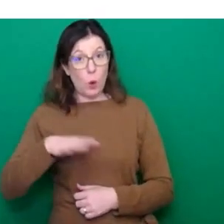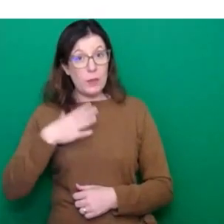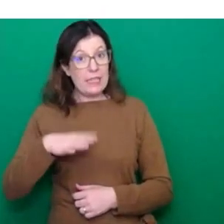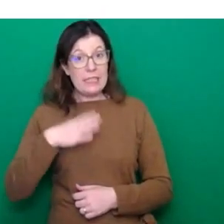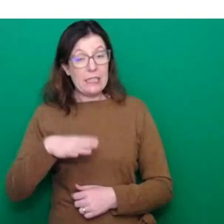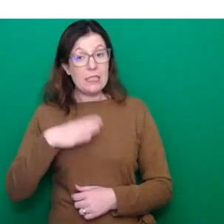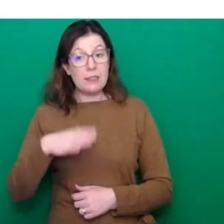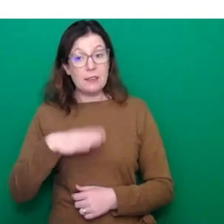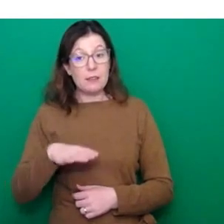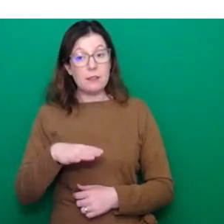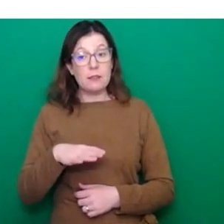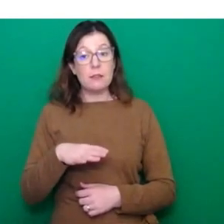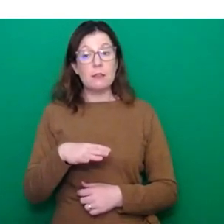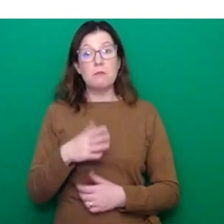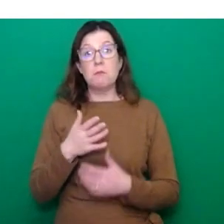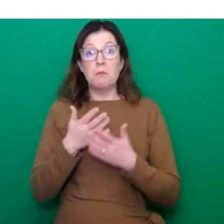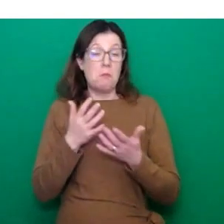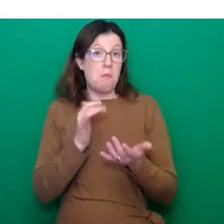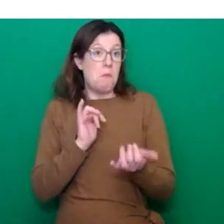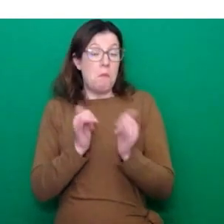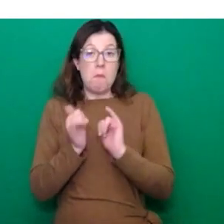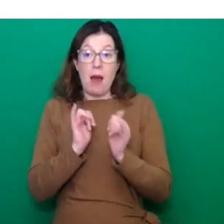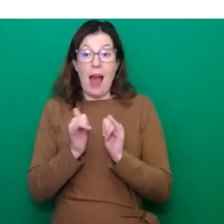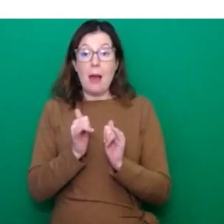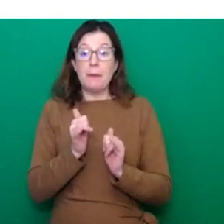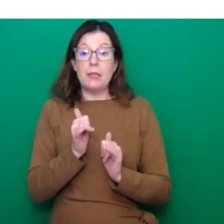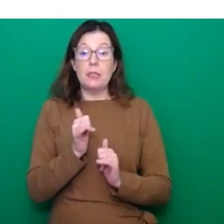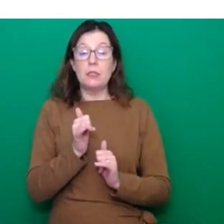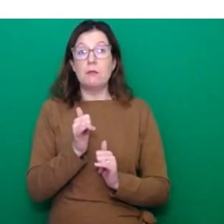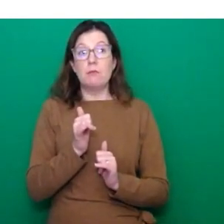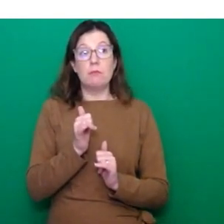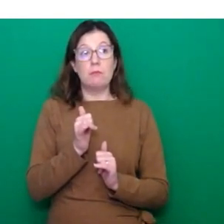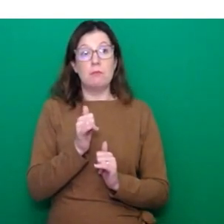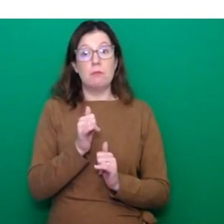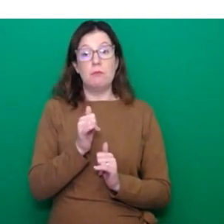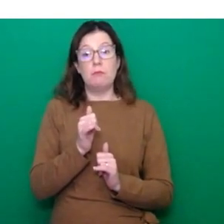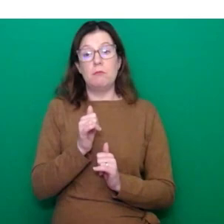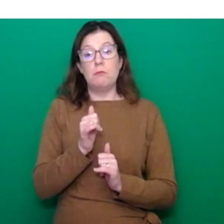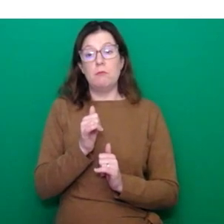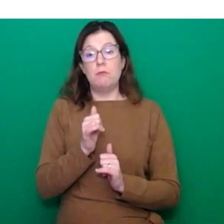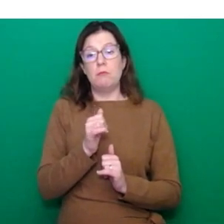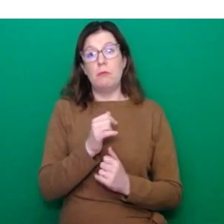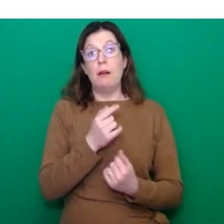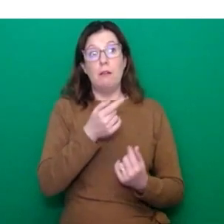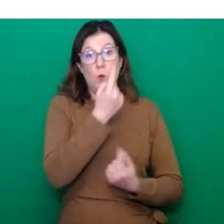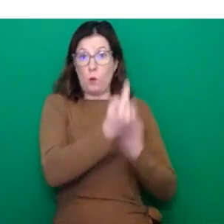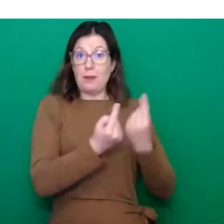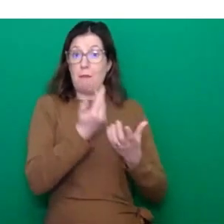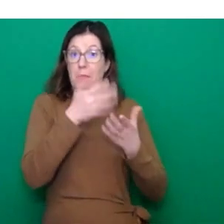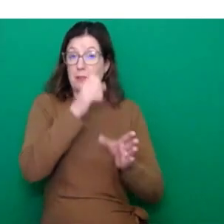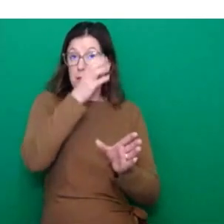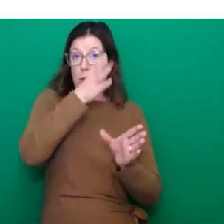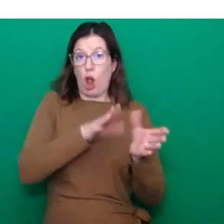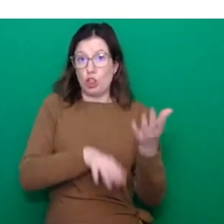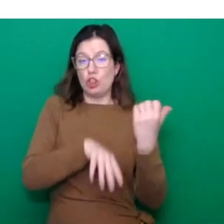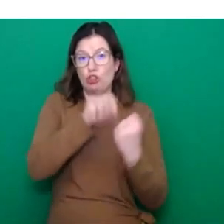For those cases, though, it may be that the experience would need to be a little bit longer. So you've worked